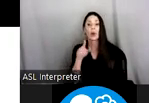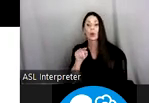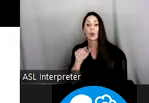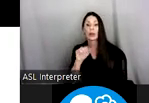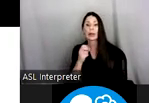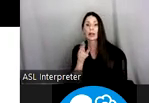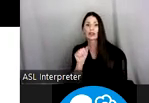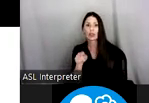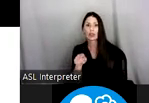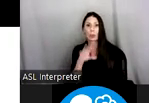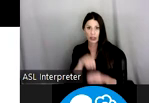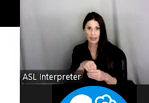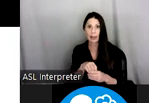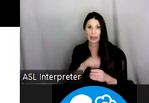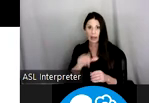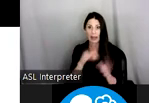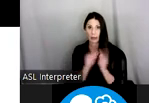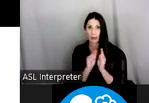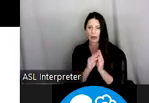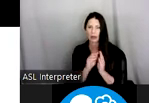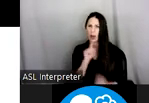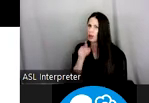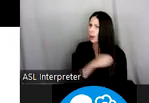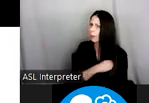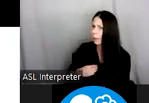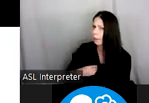member or do you just already go?